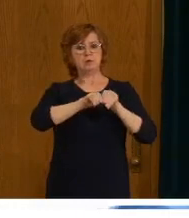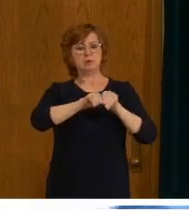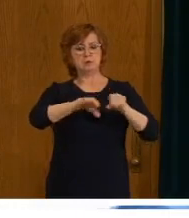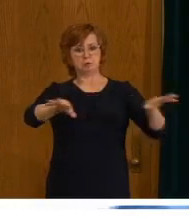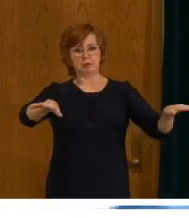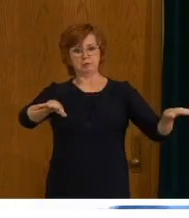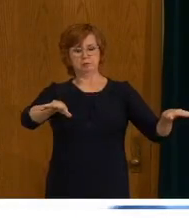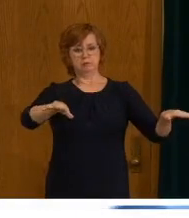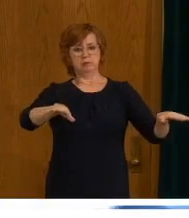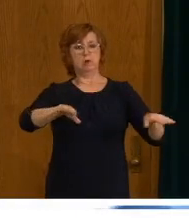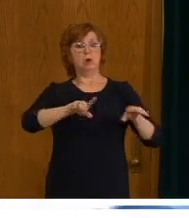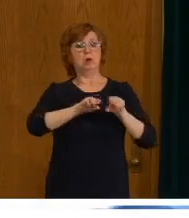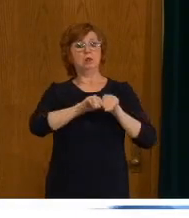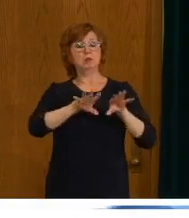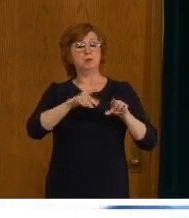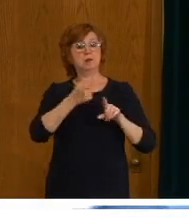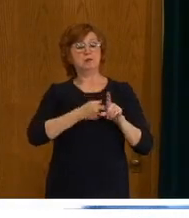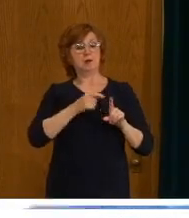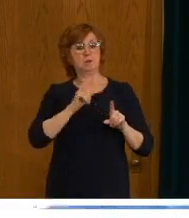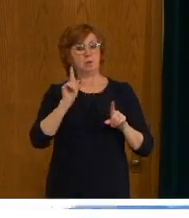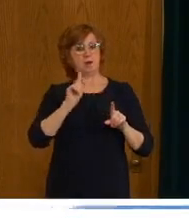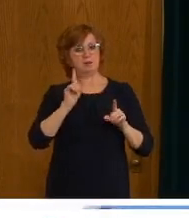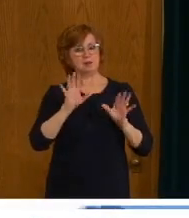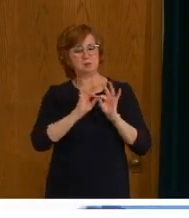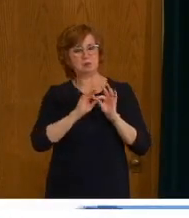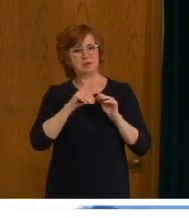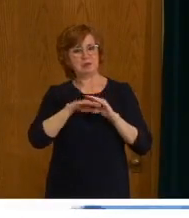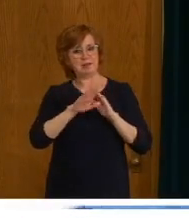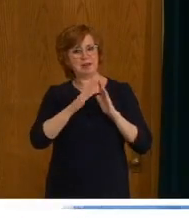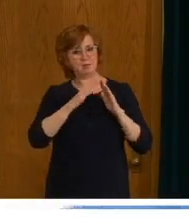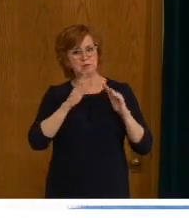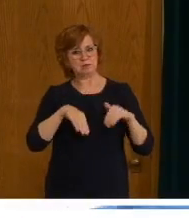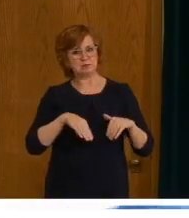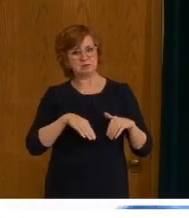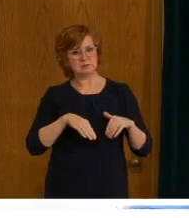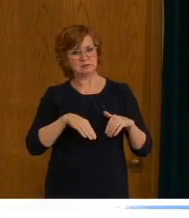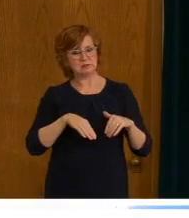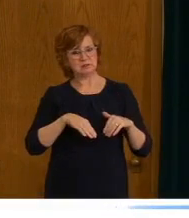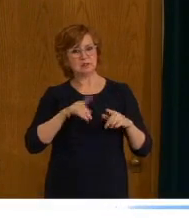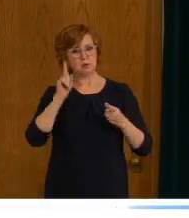household transmission goes down dramatically. So I think that's one source of comfort